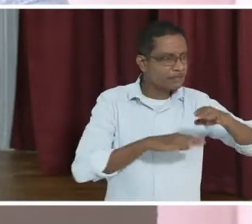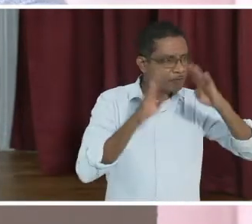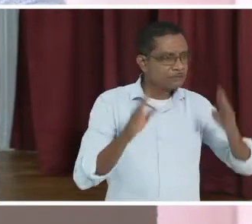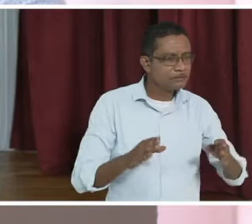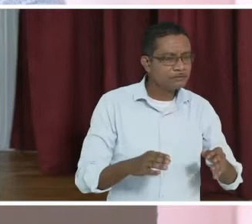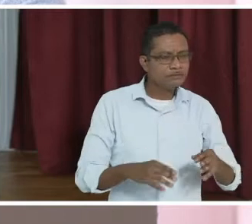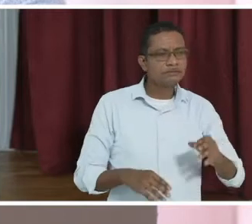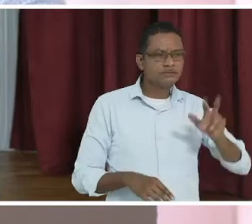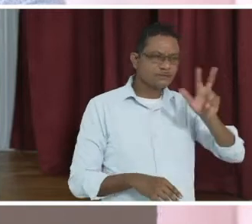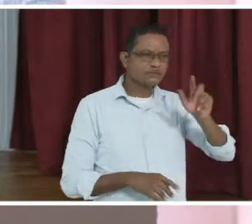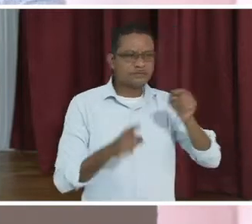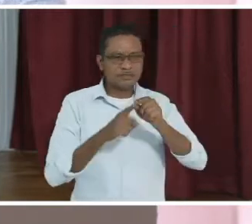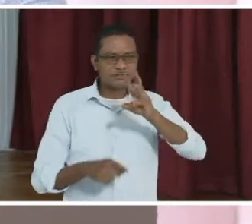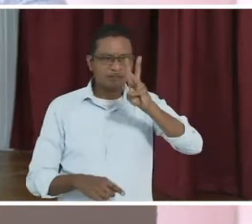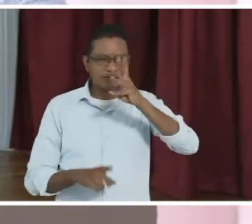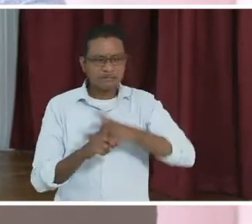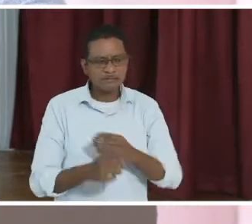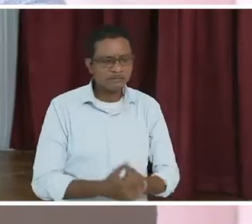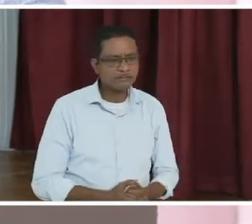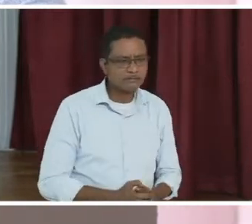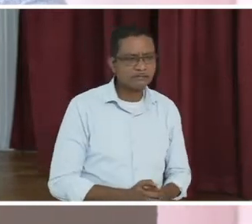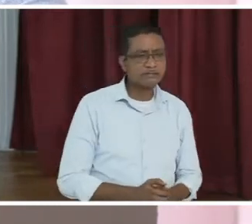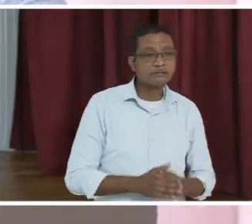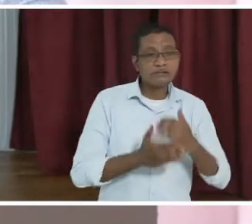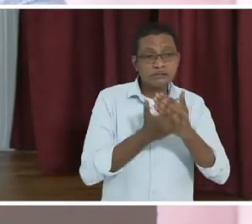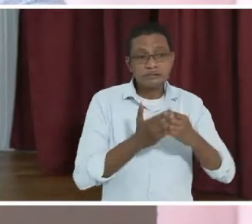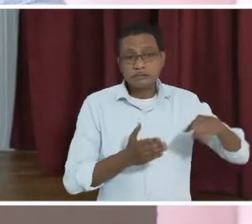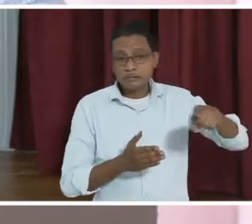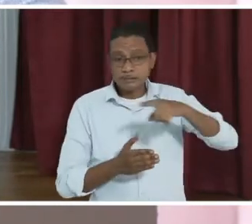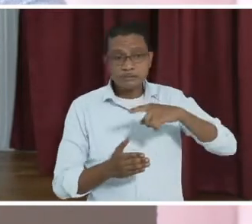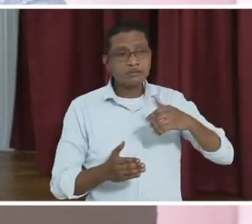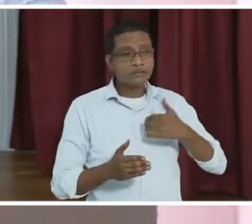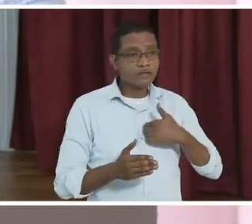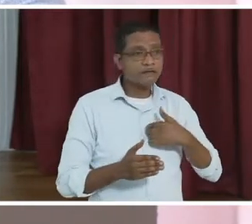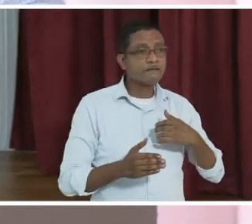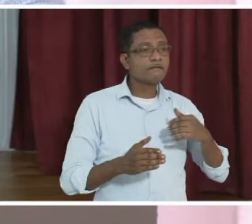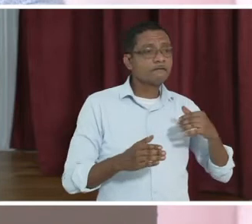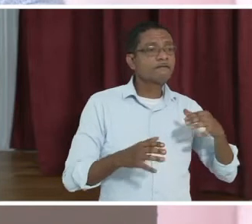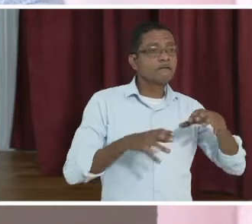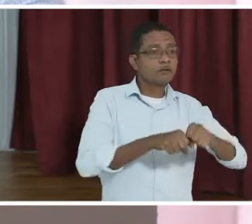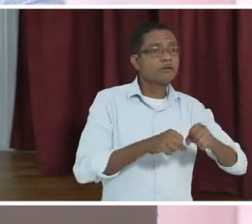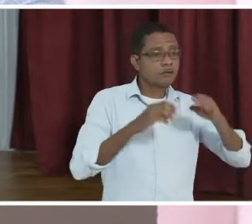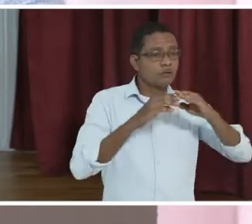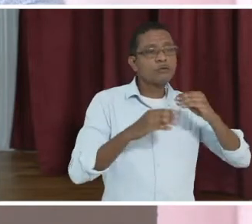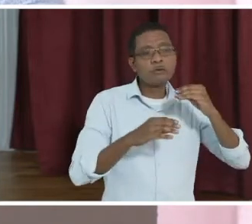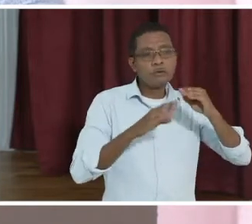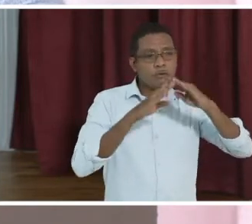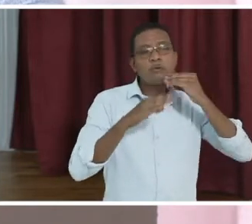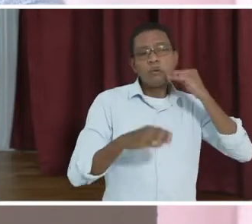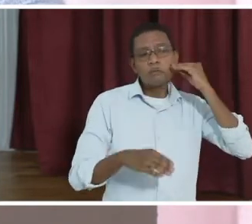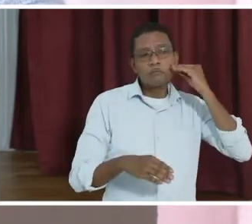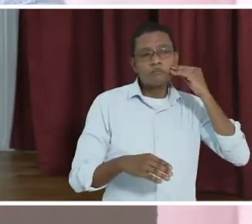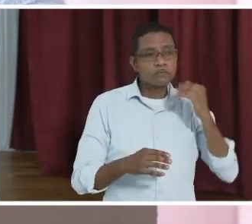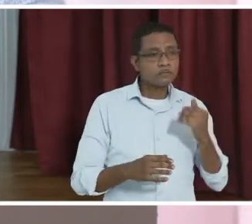because we have current licensees or homeowners who already would have occupied several of our housing developments. And